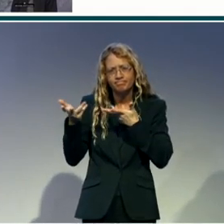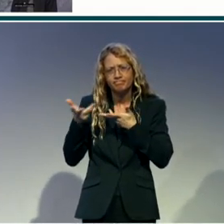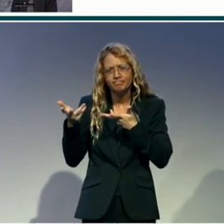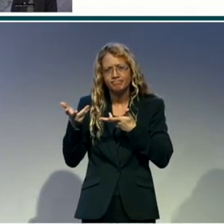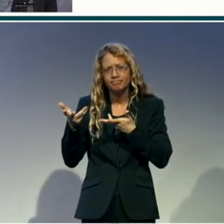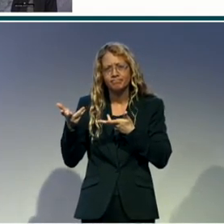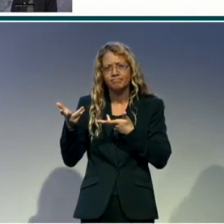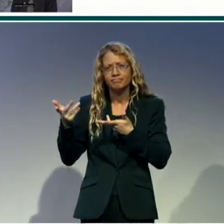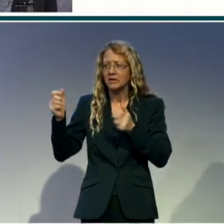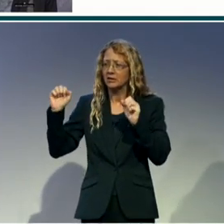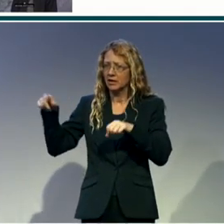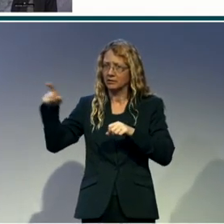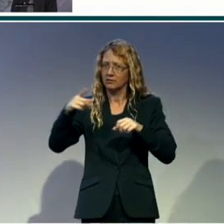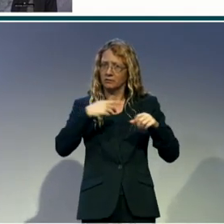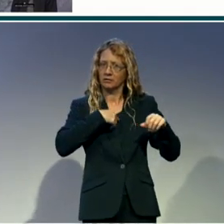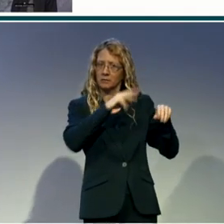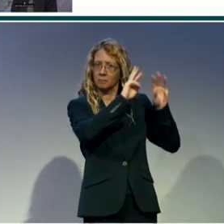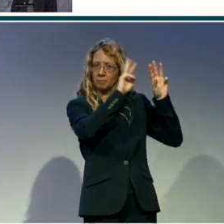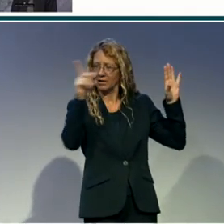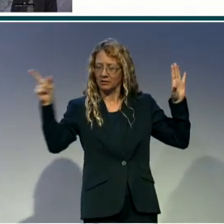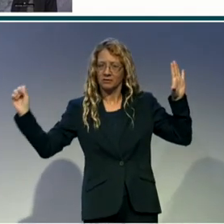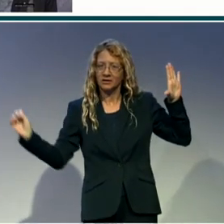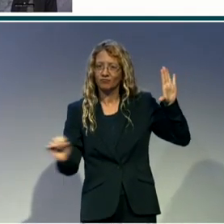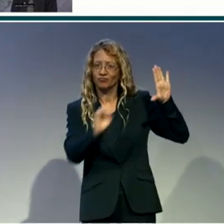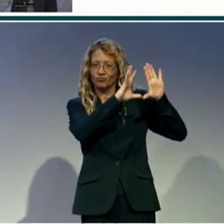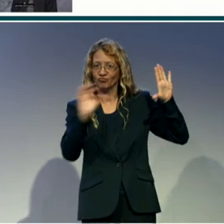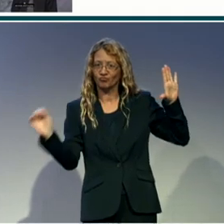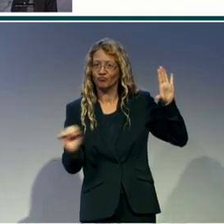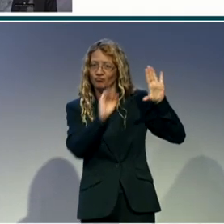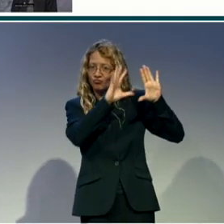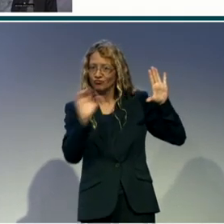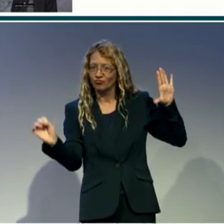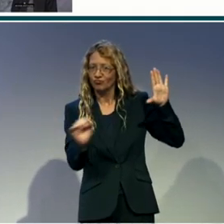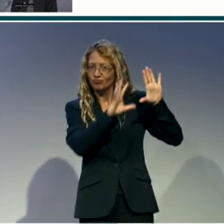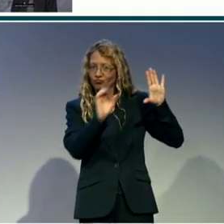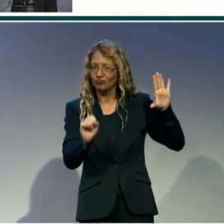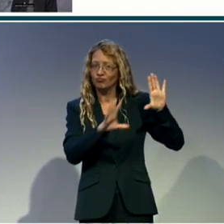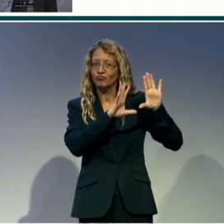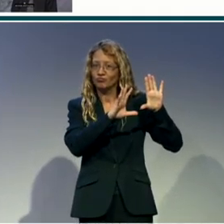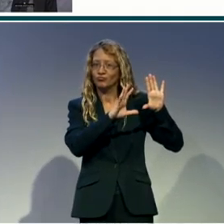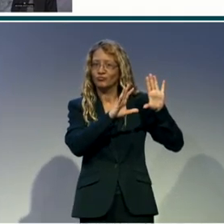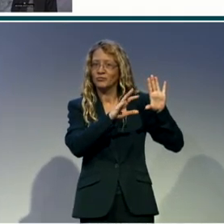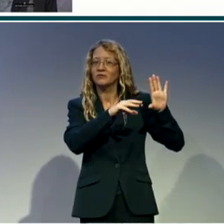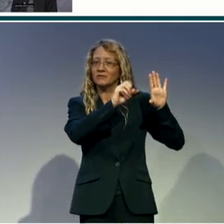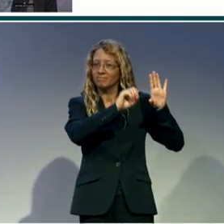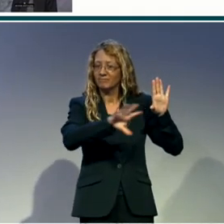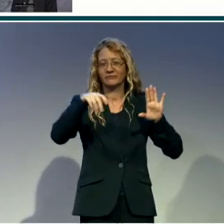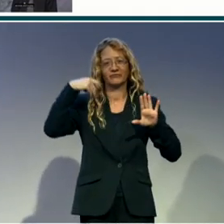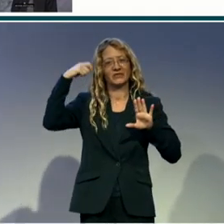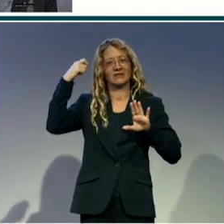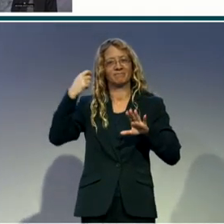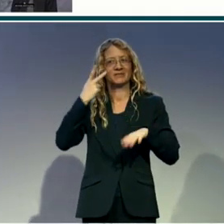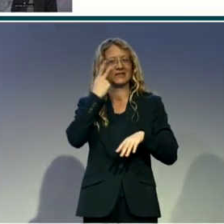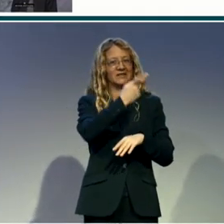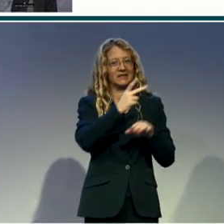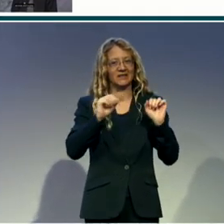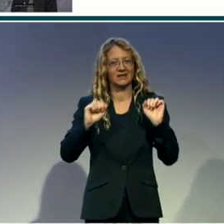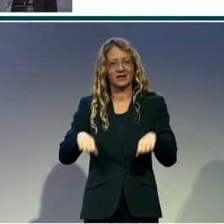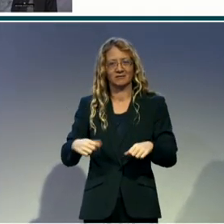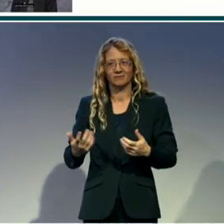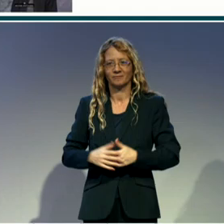be translated, approved, and then forwarded automatically to videographers for filming. Several local candidates and party leaders produced